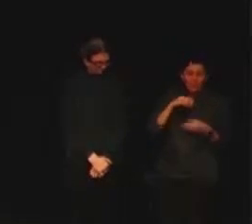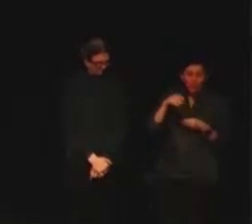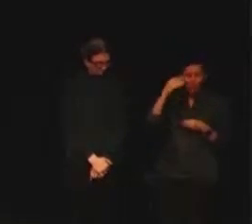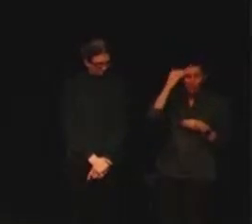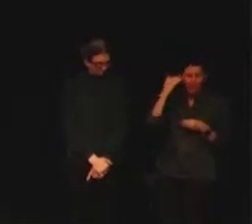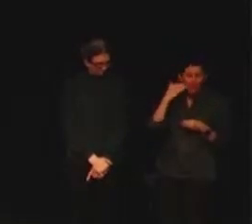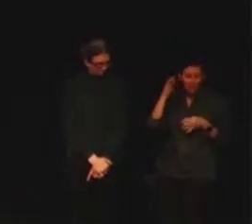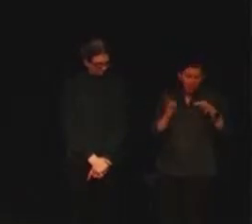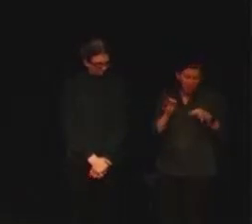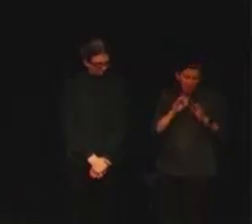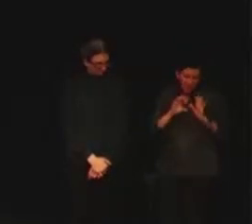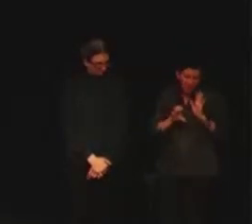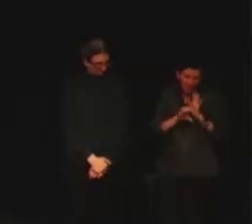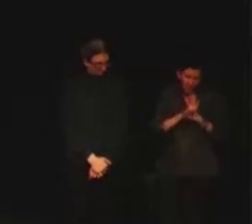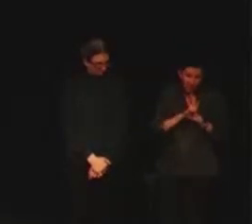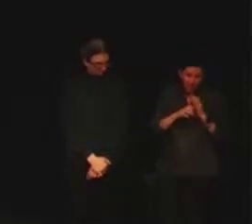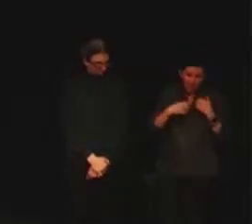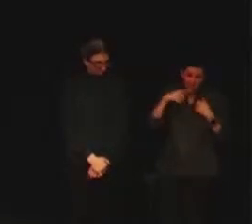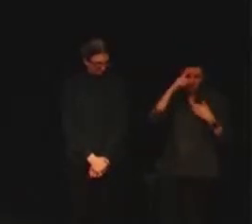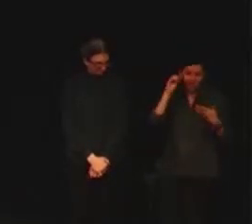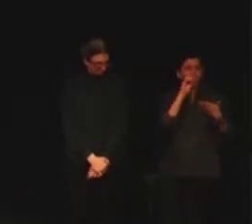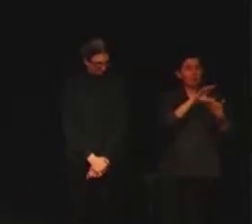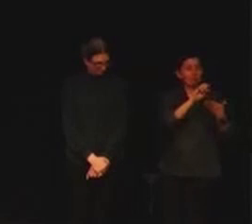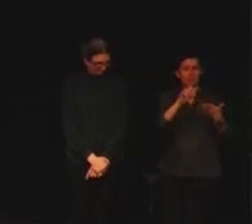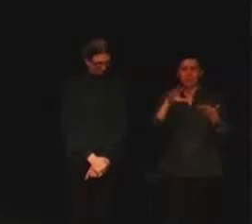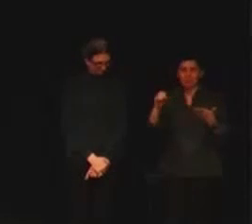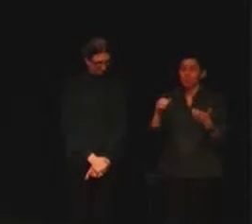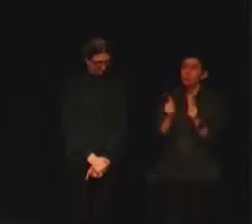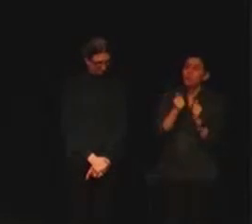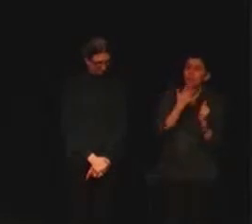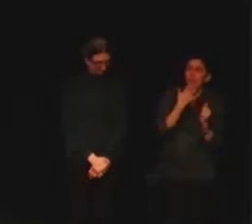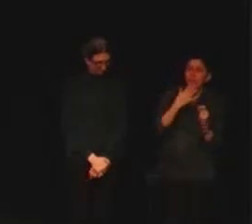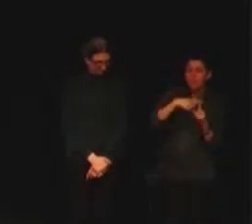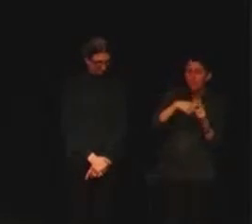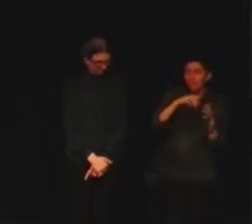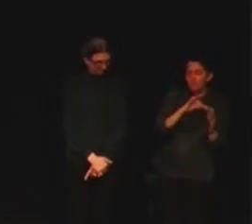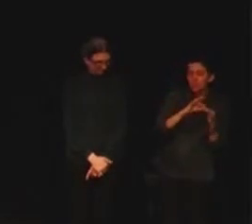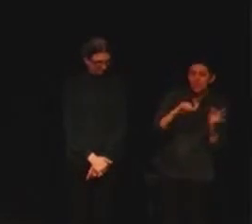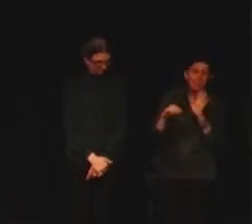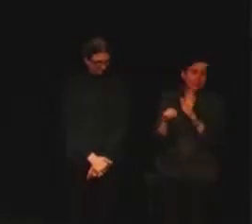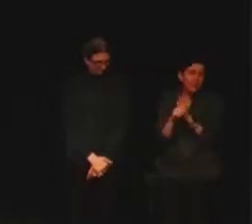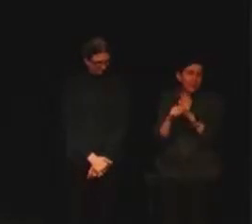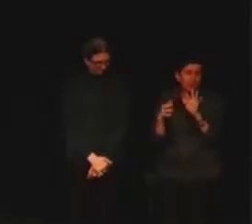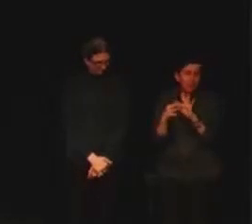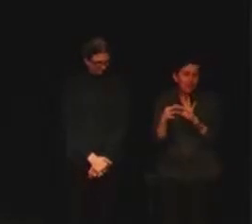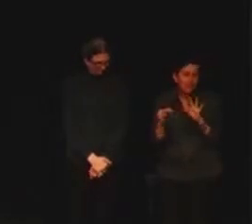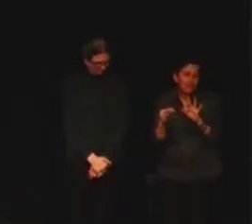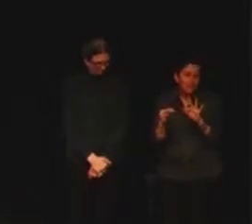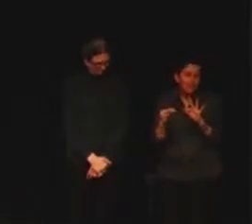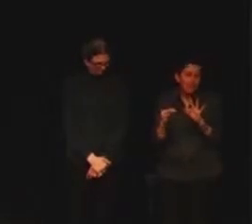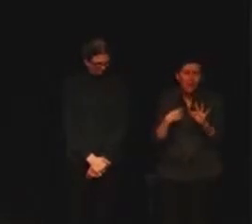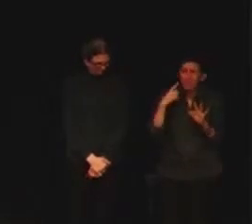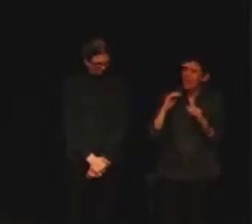and through the colors, make it the positive and negative. So it was a really just a way of thinking how